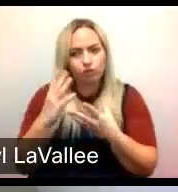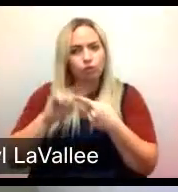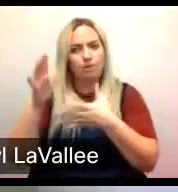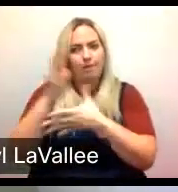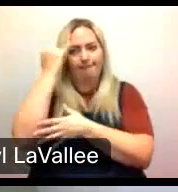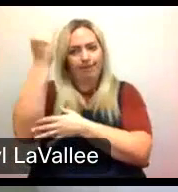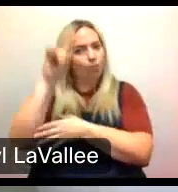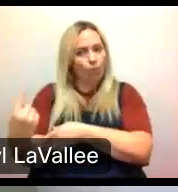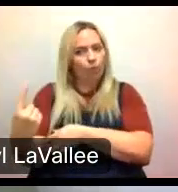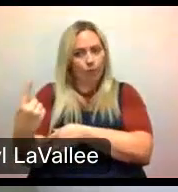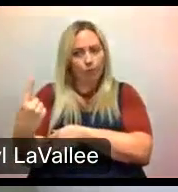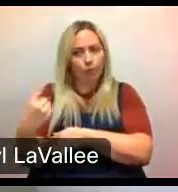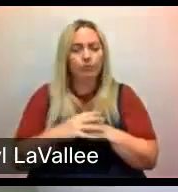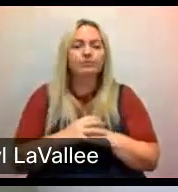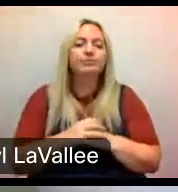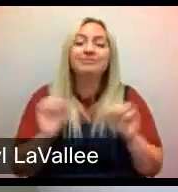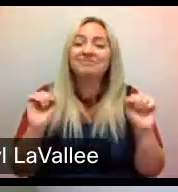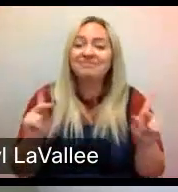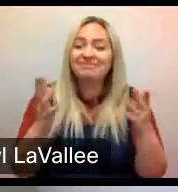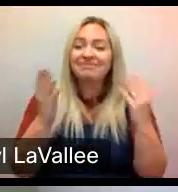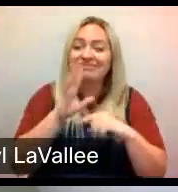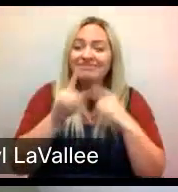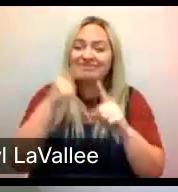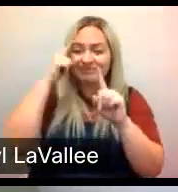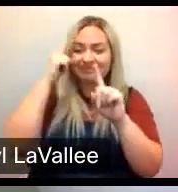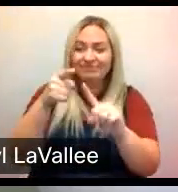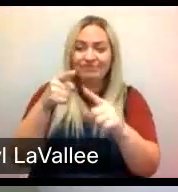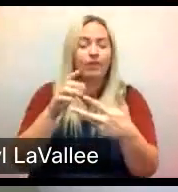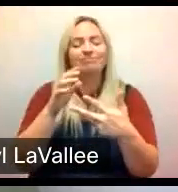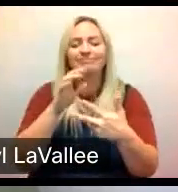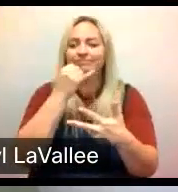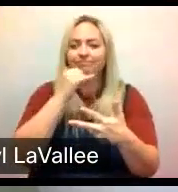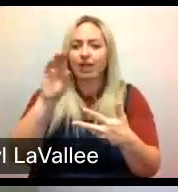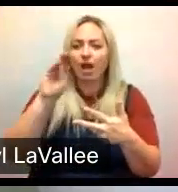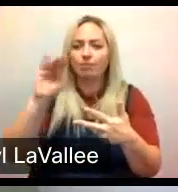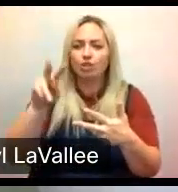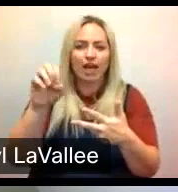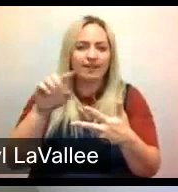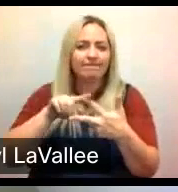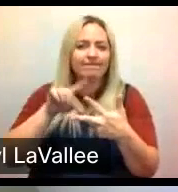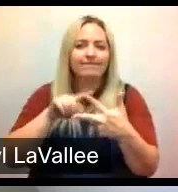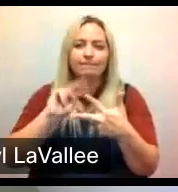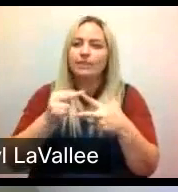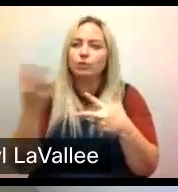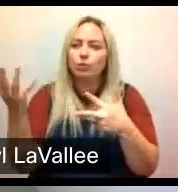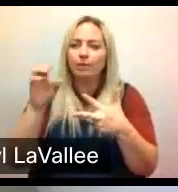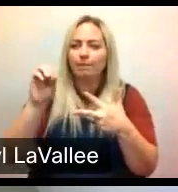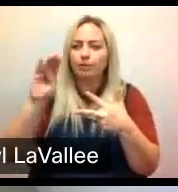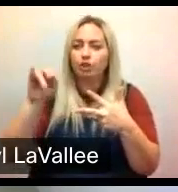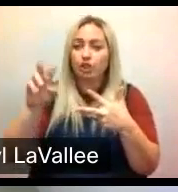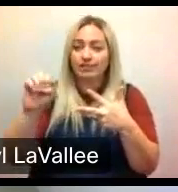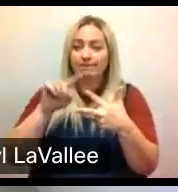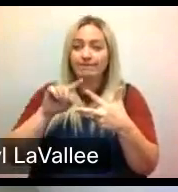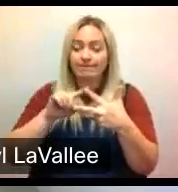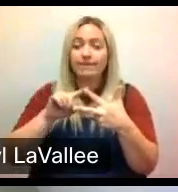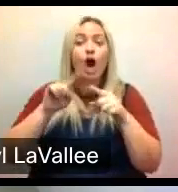ideas. All right, let's talk about objective. So what does it mean to be objective? Objective is the